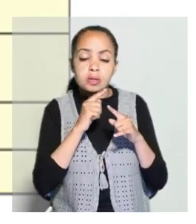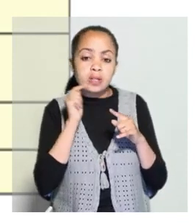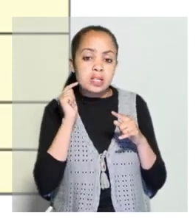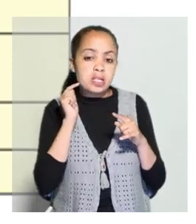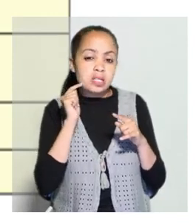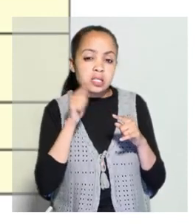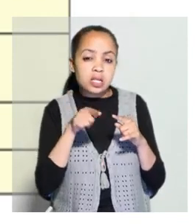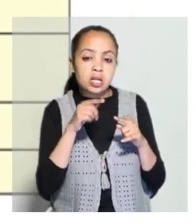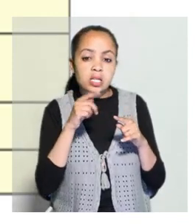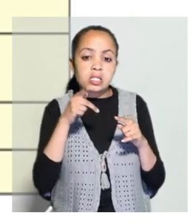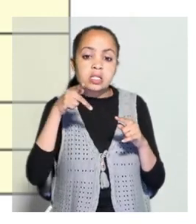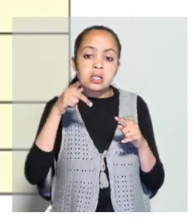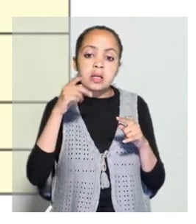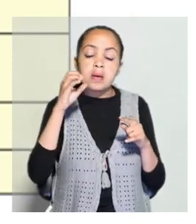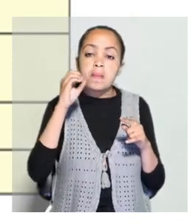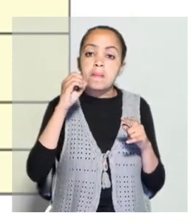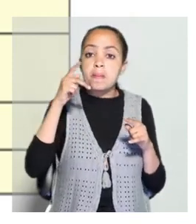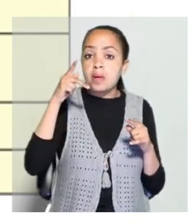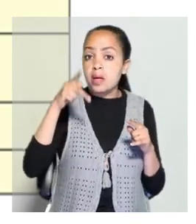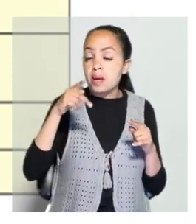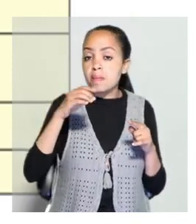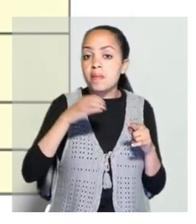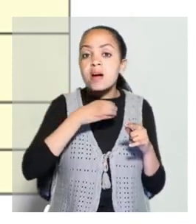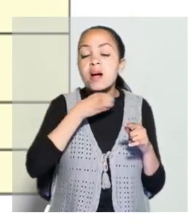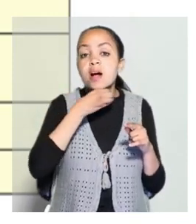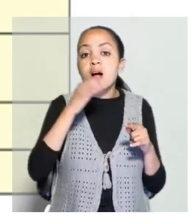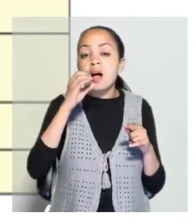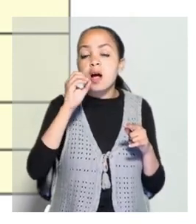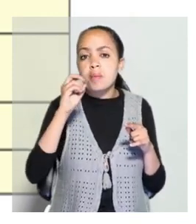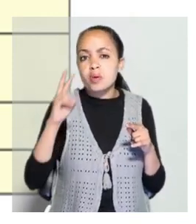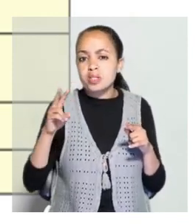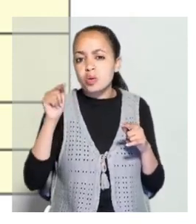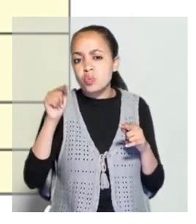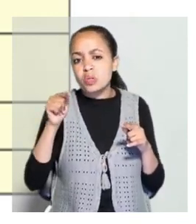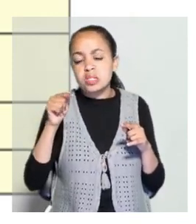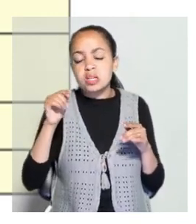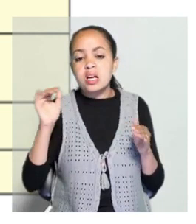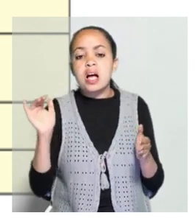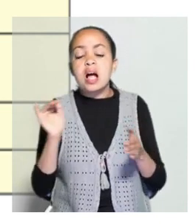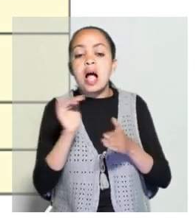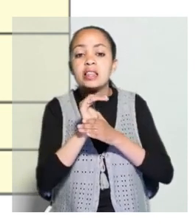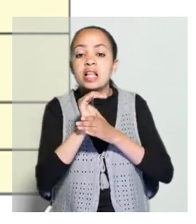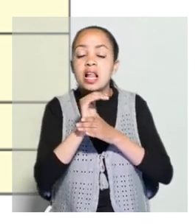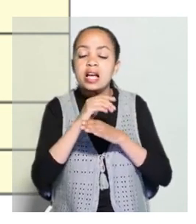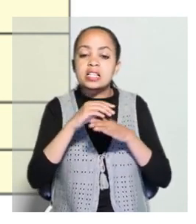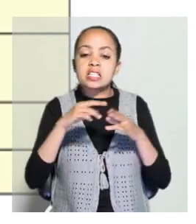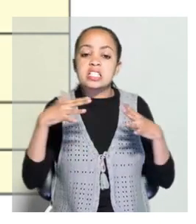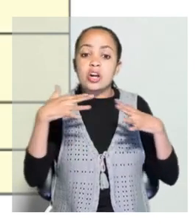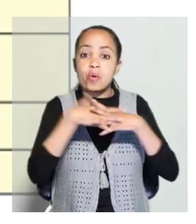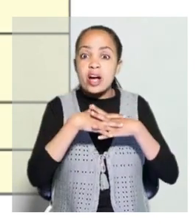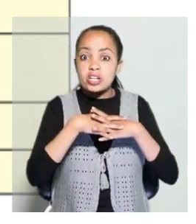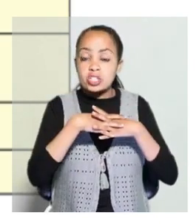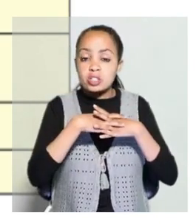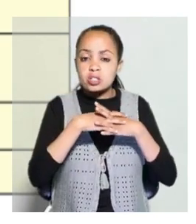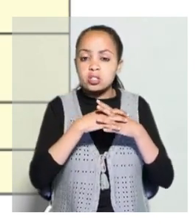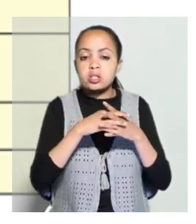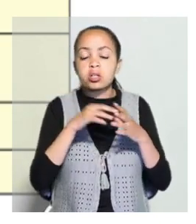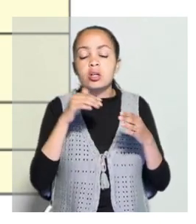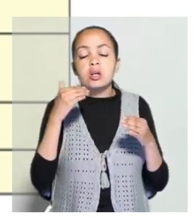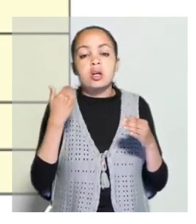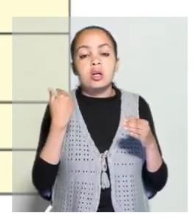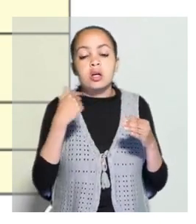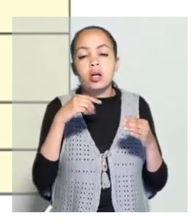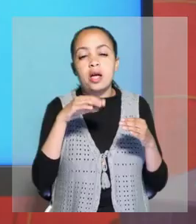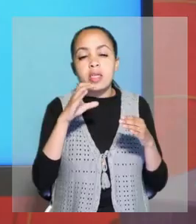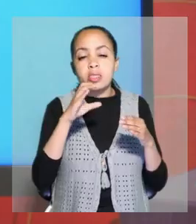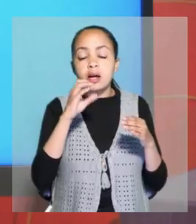there is PEPCO, that of phosphoenol pyruvate carboxylase, which catalyzes the reaction between ribulose biphosphate and the carbon